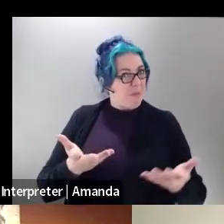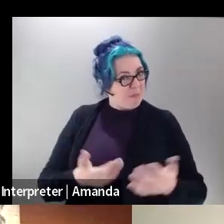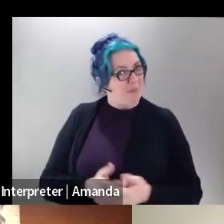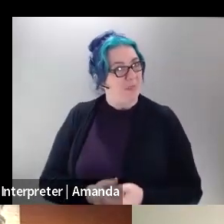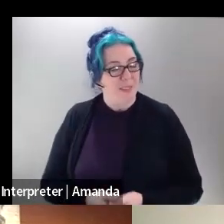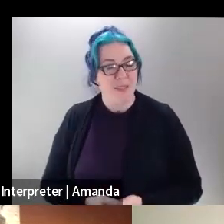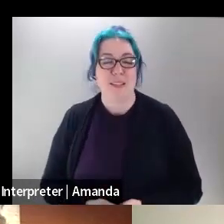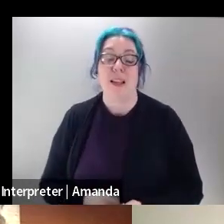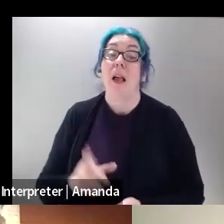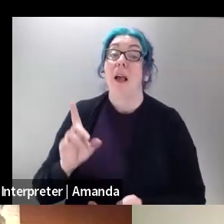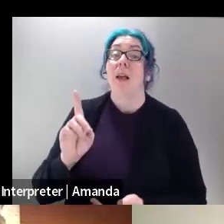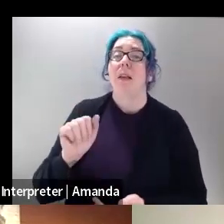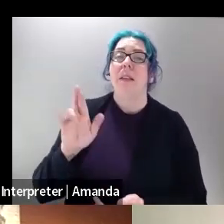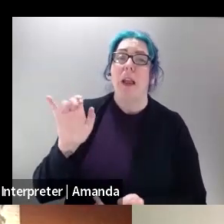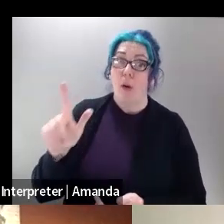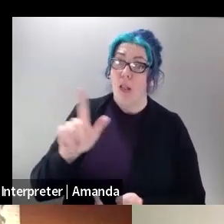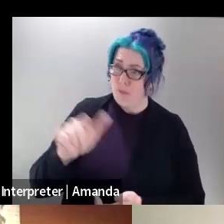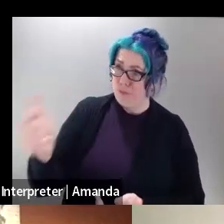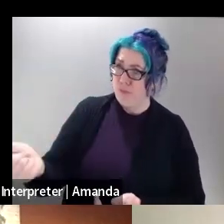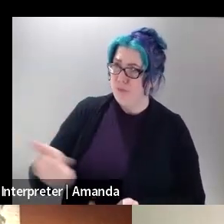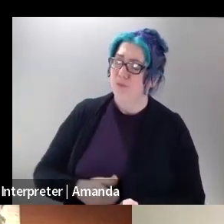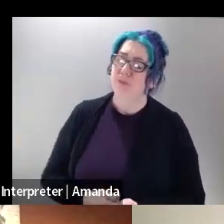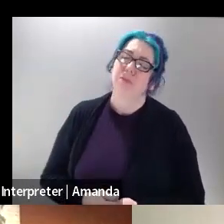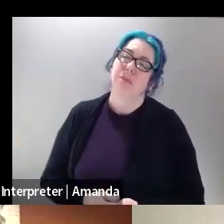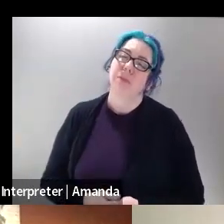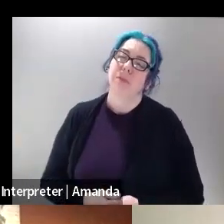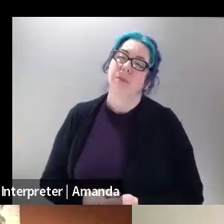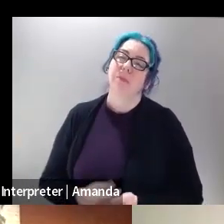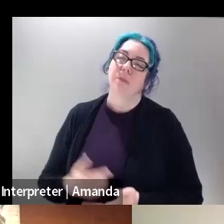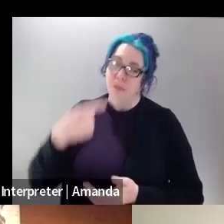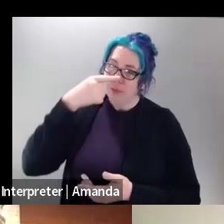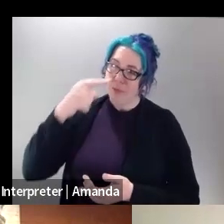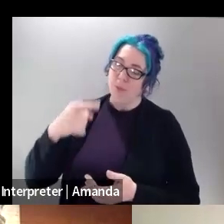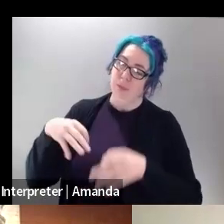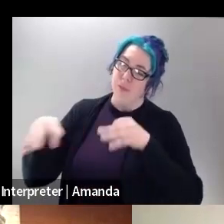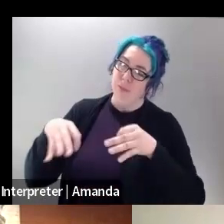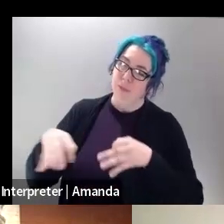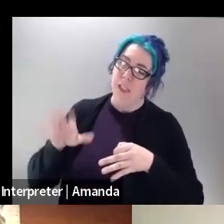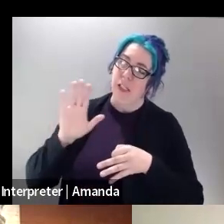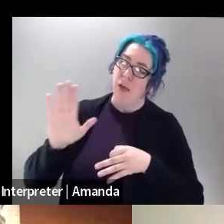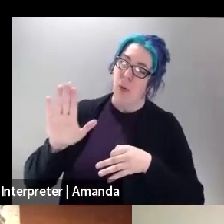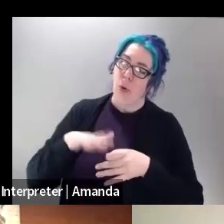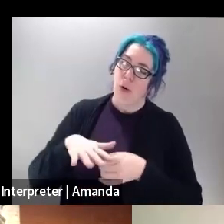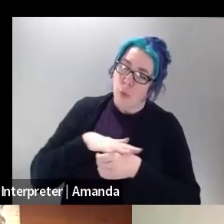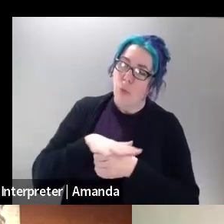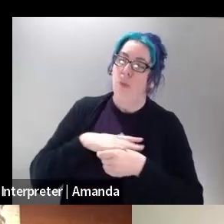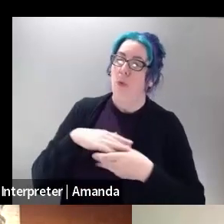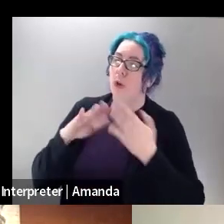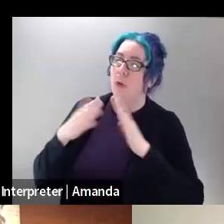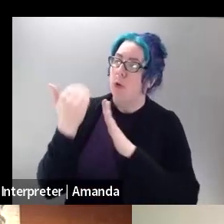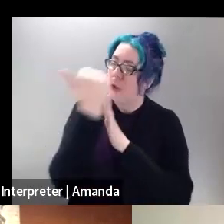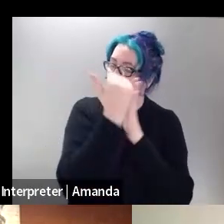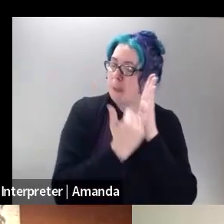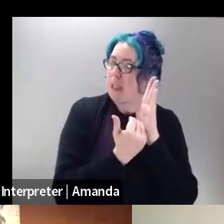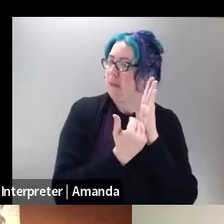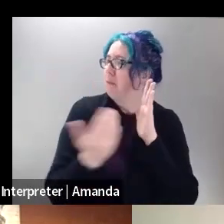us more about how the nitty-gritty and specifics about your community agreement or room agreement process. We heard a version from Jenna.